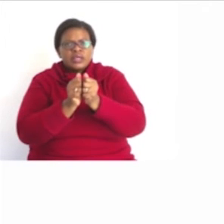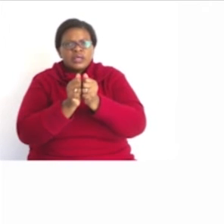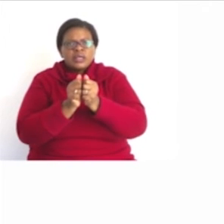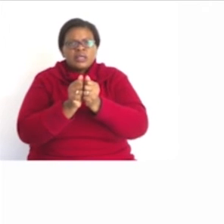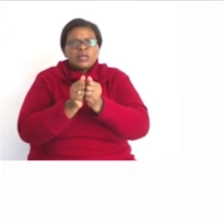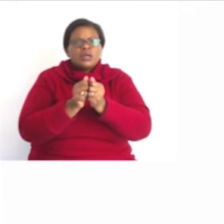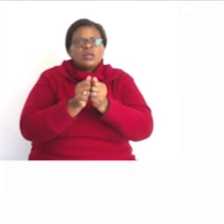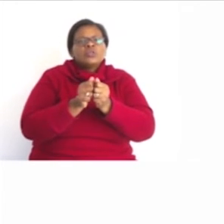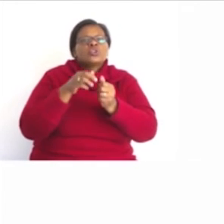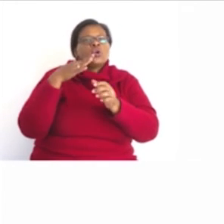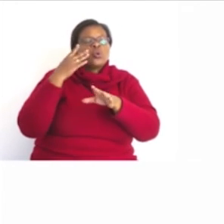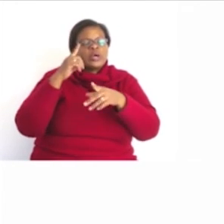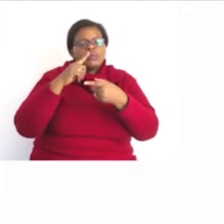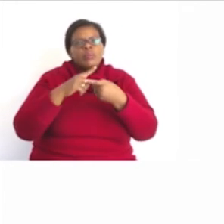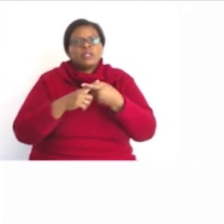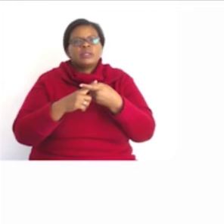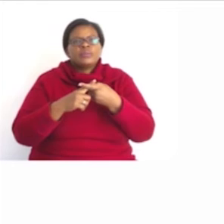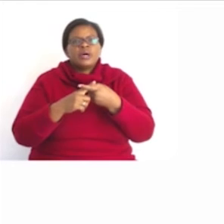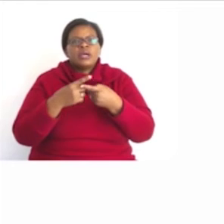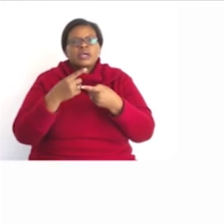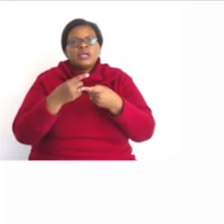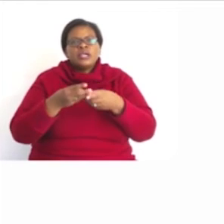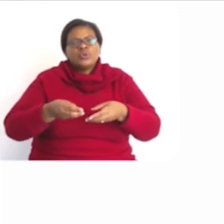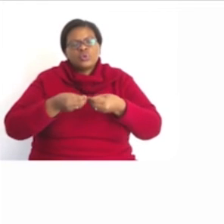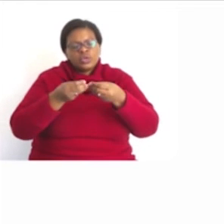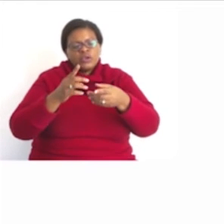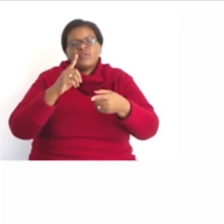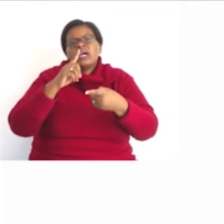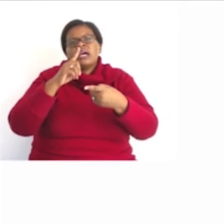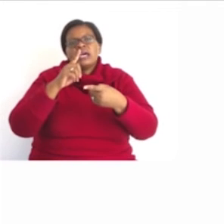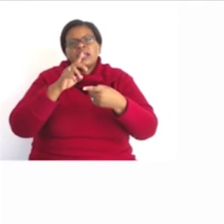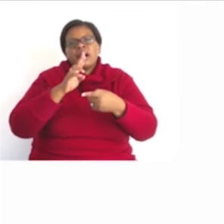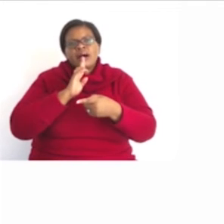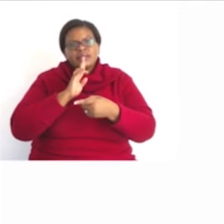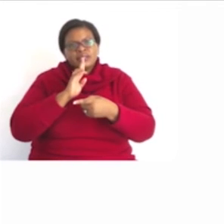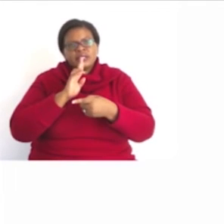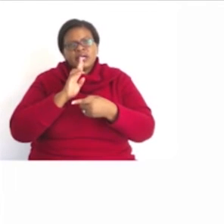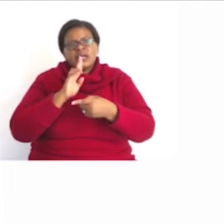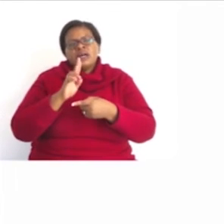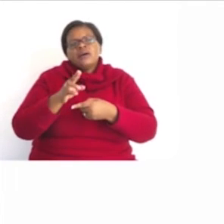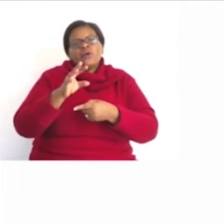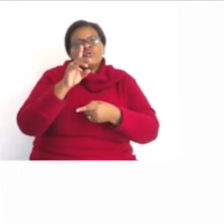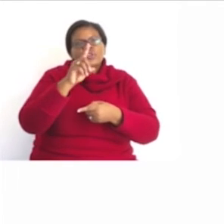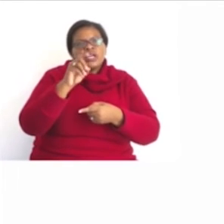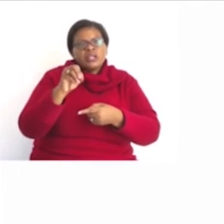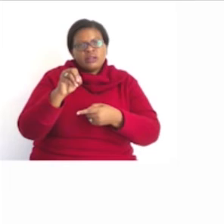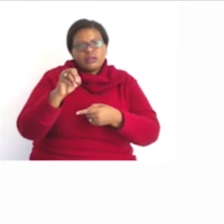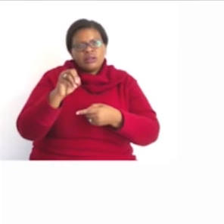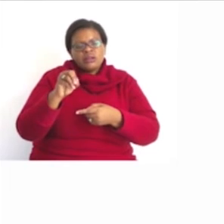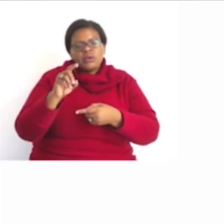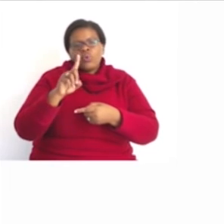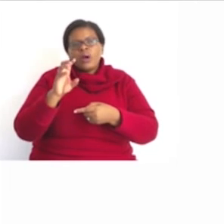when it's multiplied, it will give a multiple of either 10